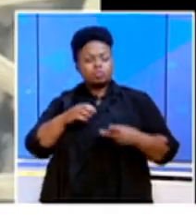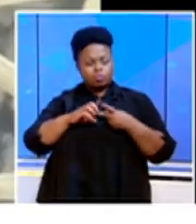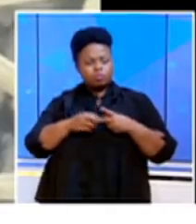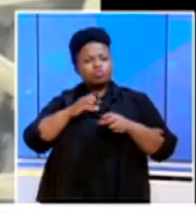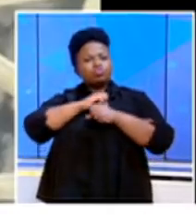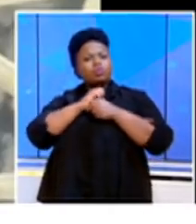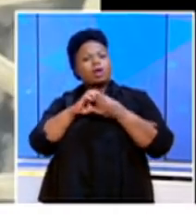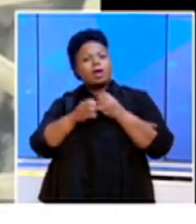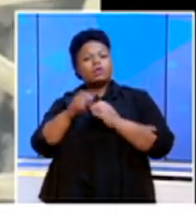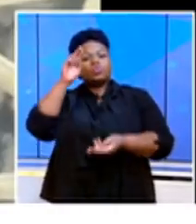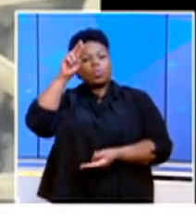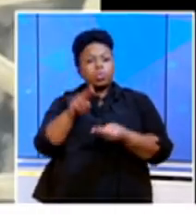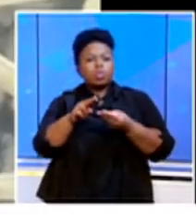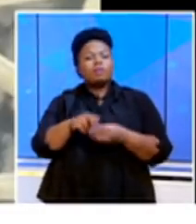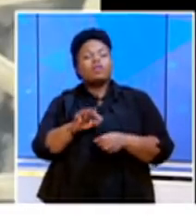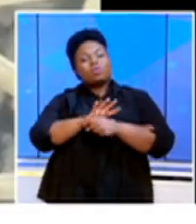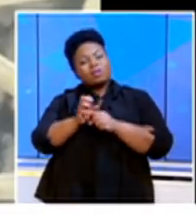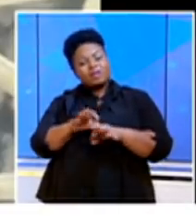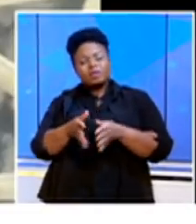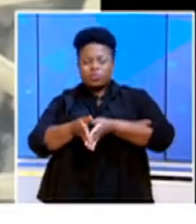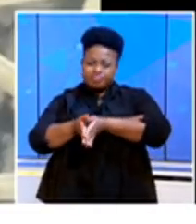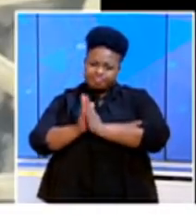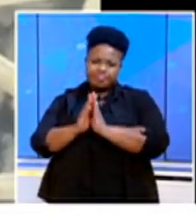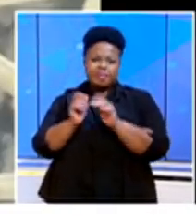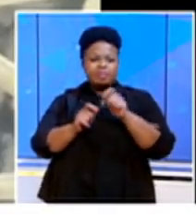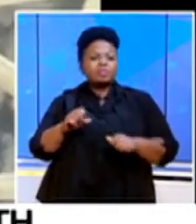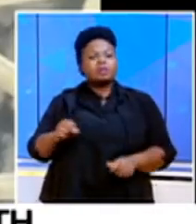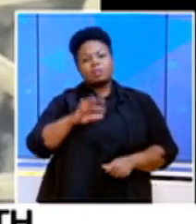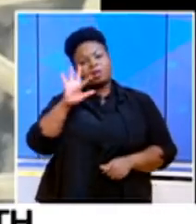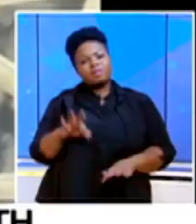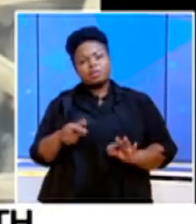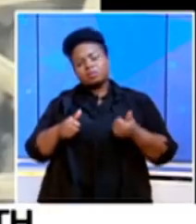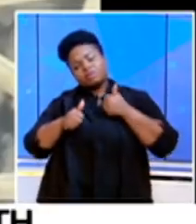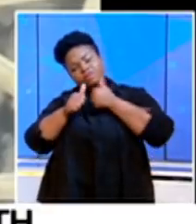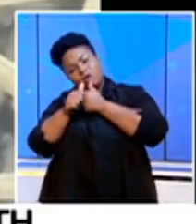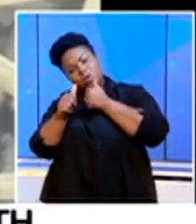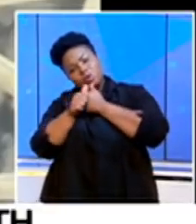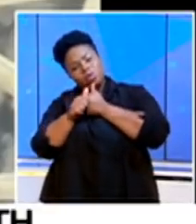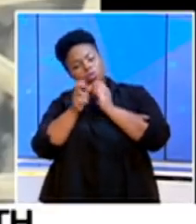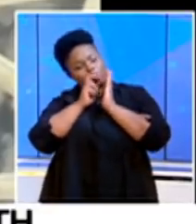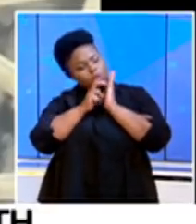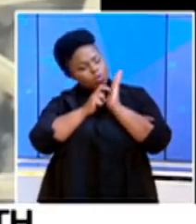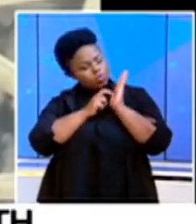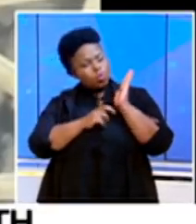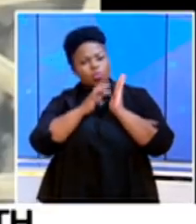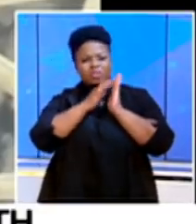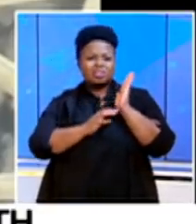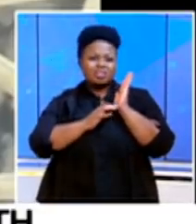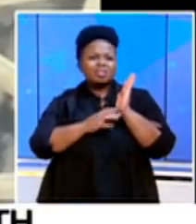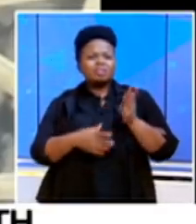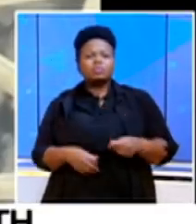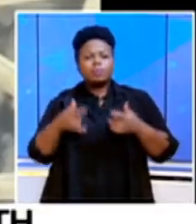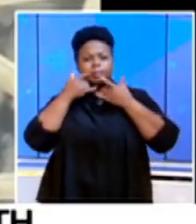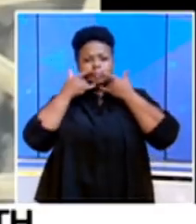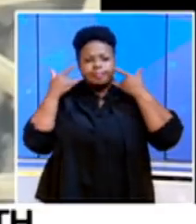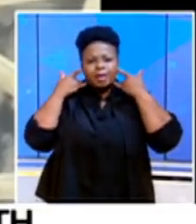fight COVID-19. We have asked South Africans that they must continue to adhere to the health protocols, the